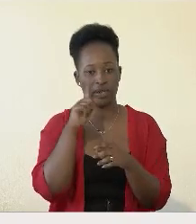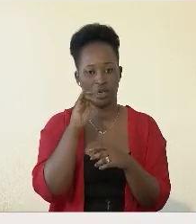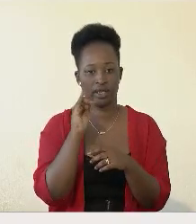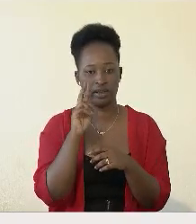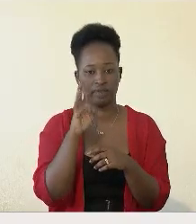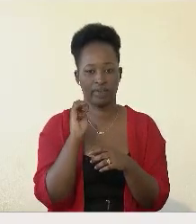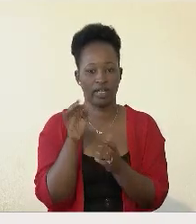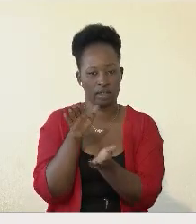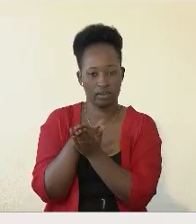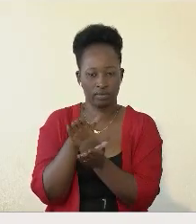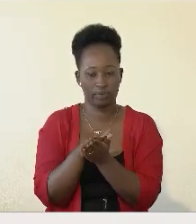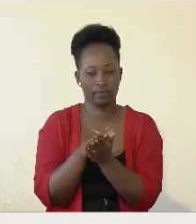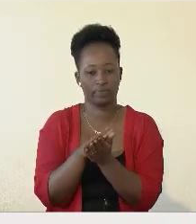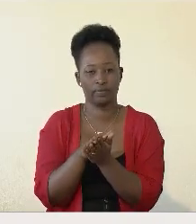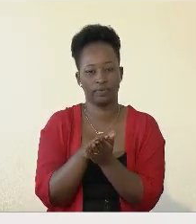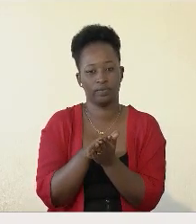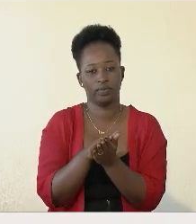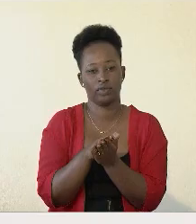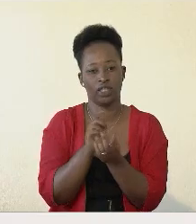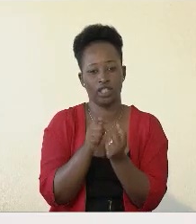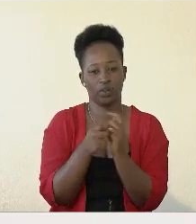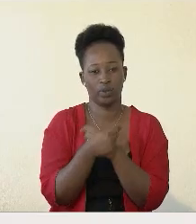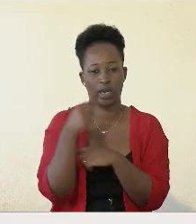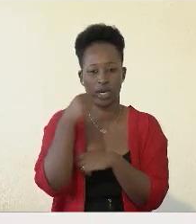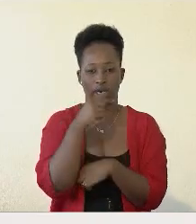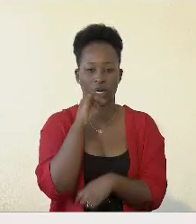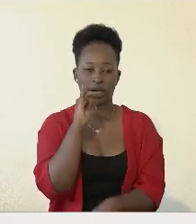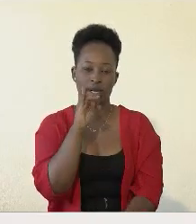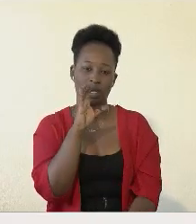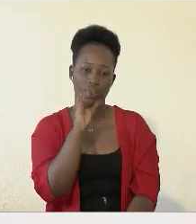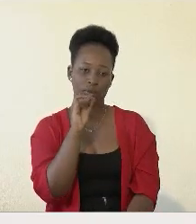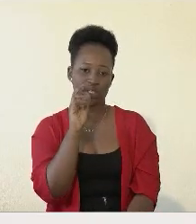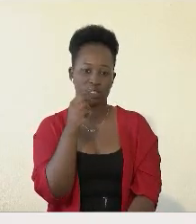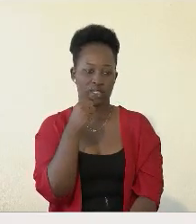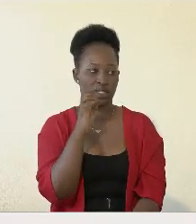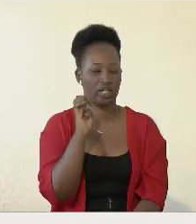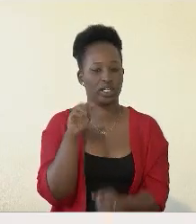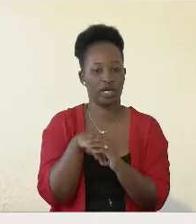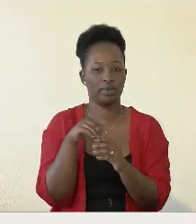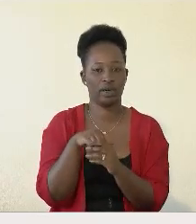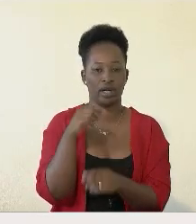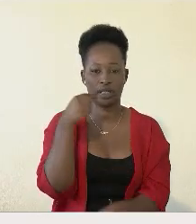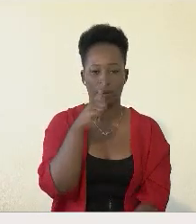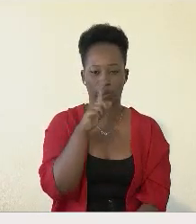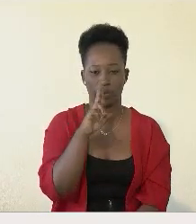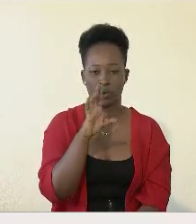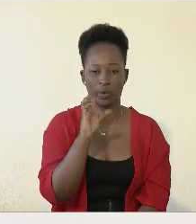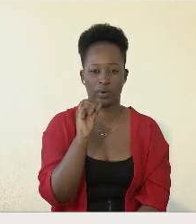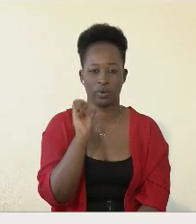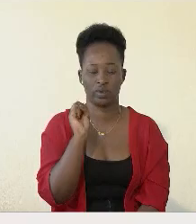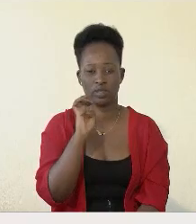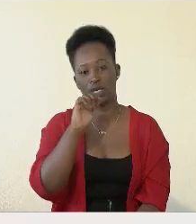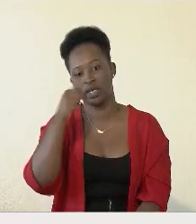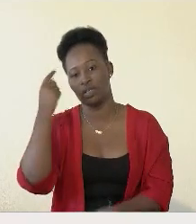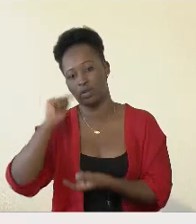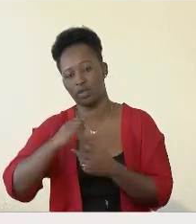stored glycogen to glucose, which is raised into the blood. Another one is reducing the respiration in the cell.